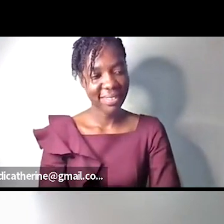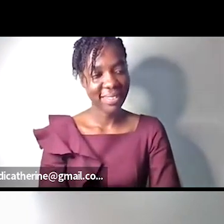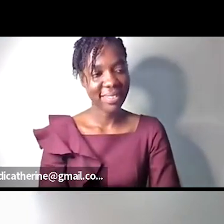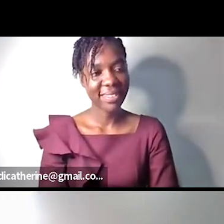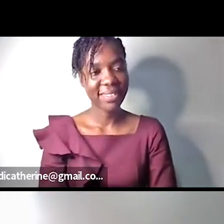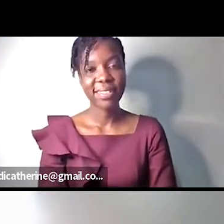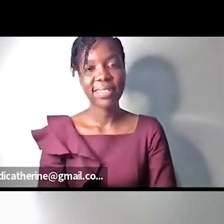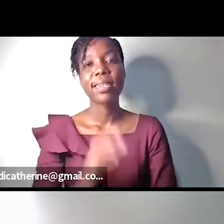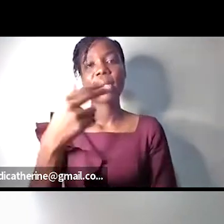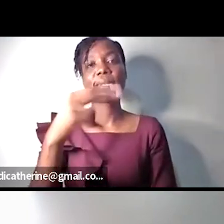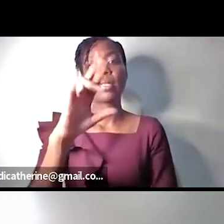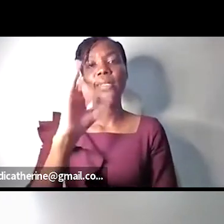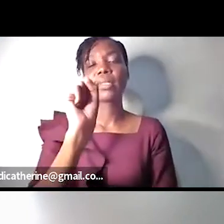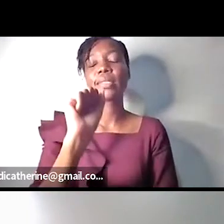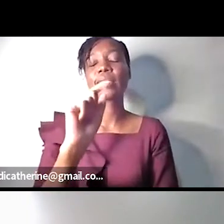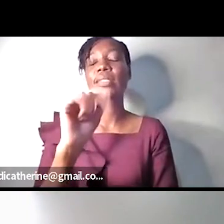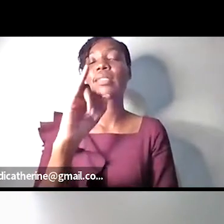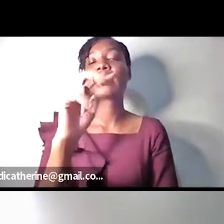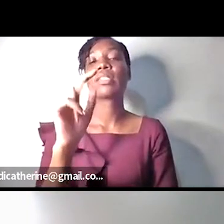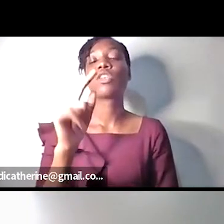Christine, what do you have for us tonight?